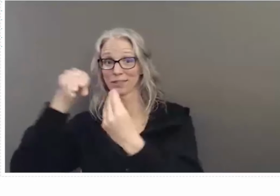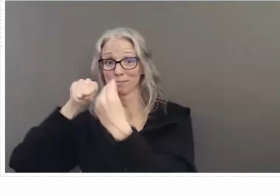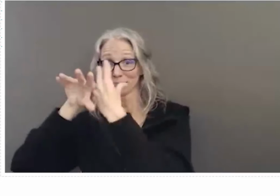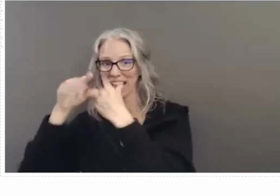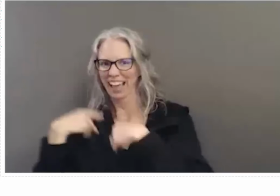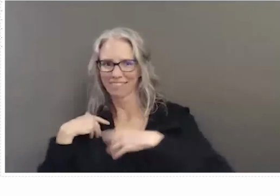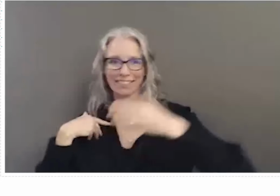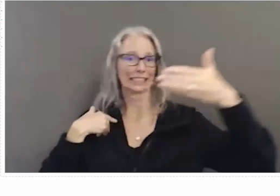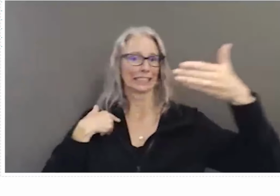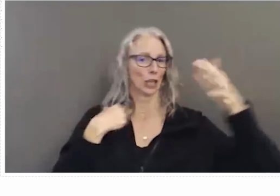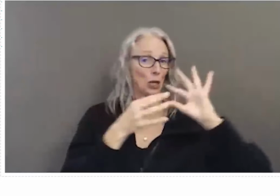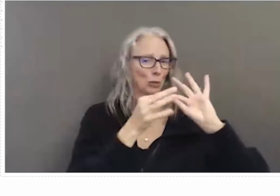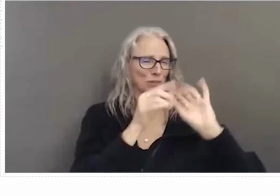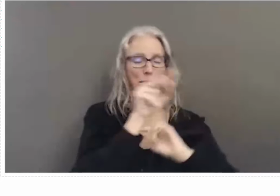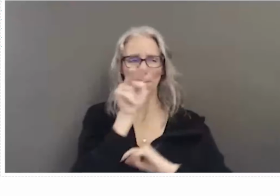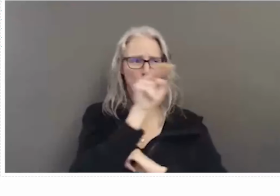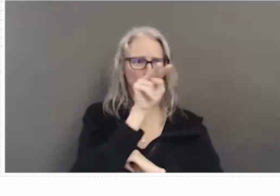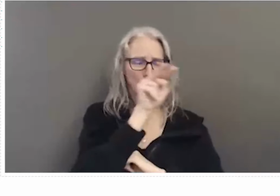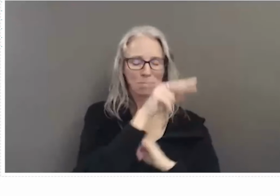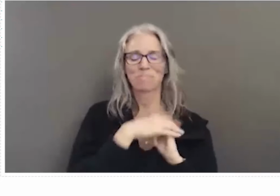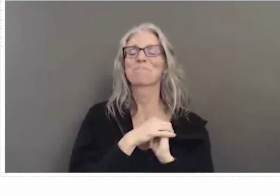the seminars and